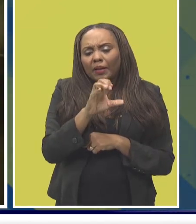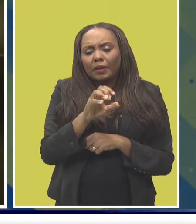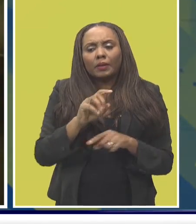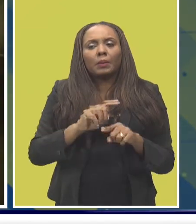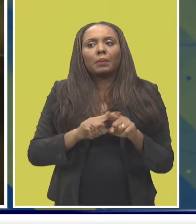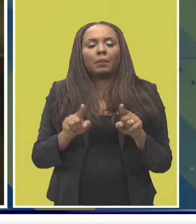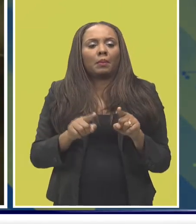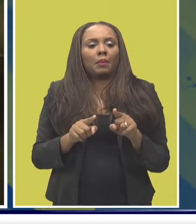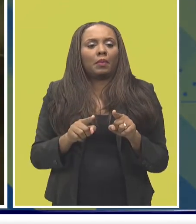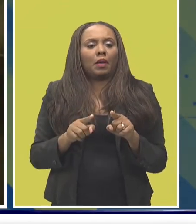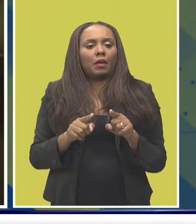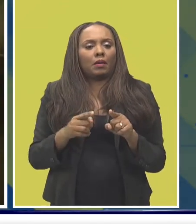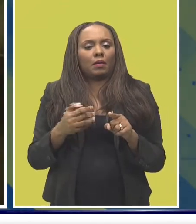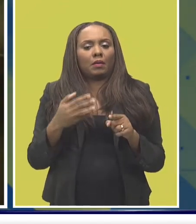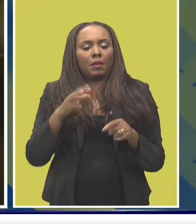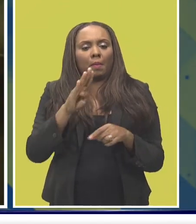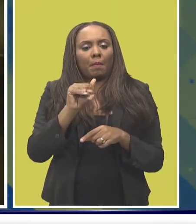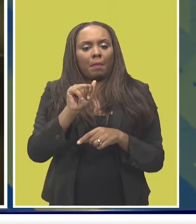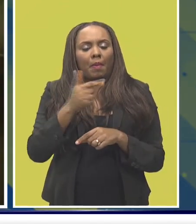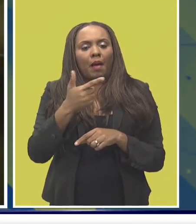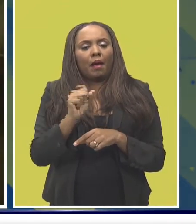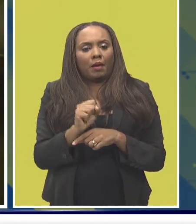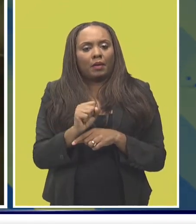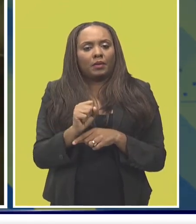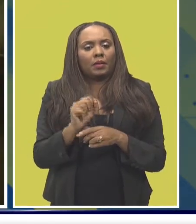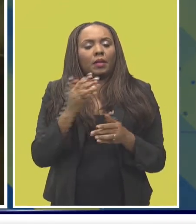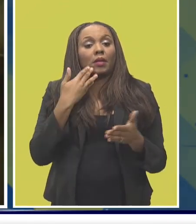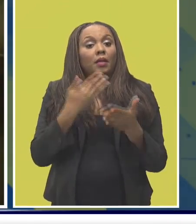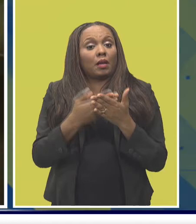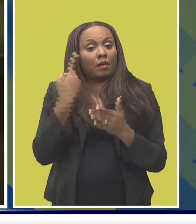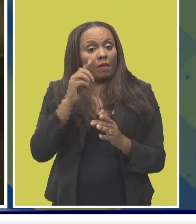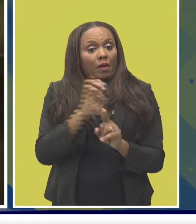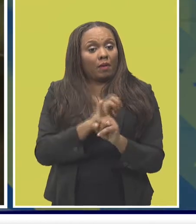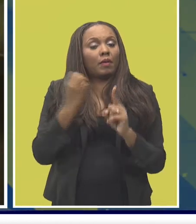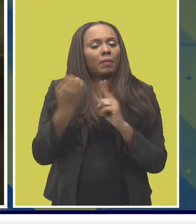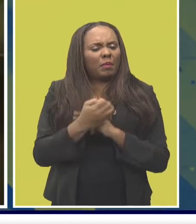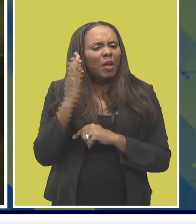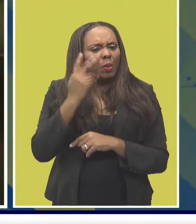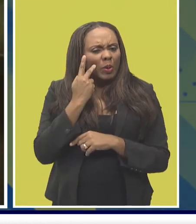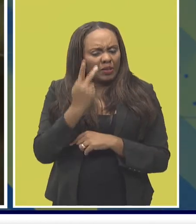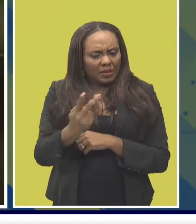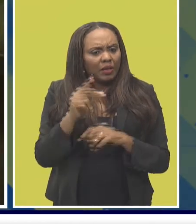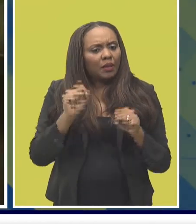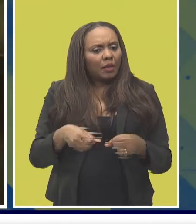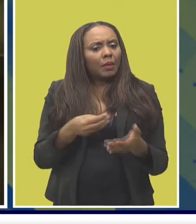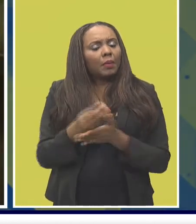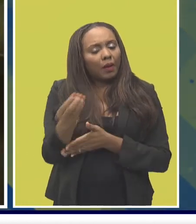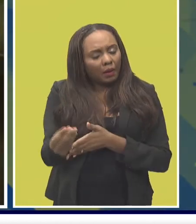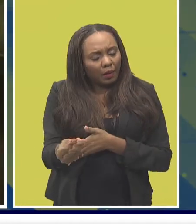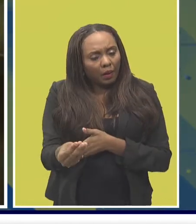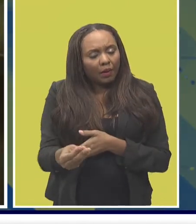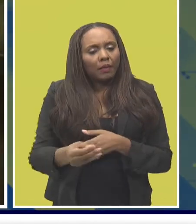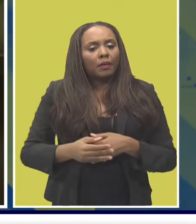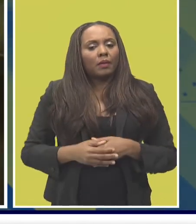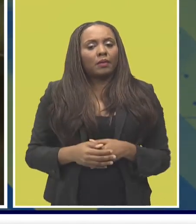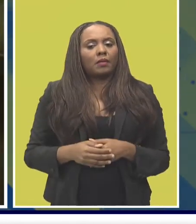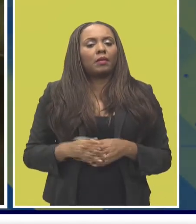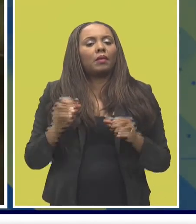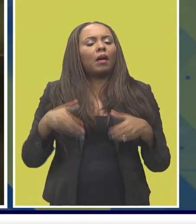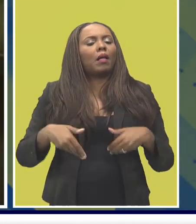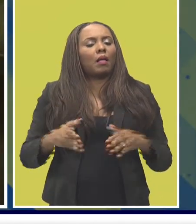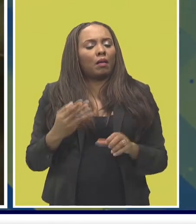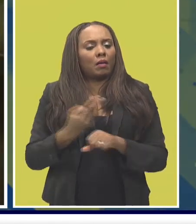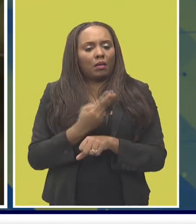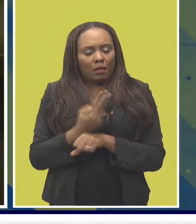genuine biodegradable bags. And you're going to see those biodegradable bags on the market. Those bags are still going to be allowed in use because they're